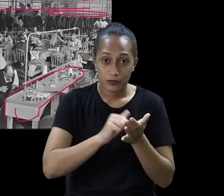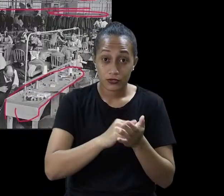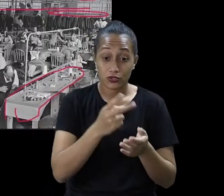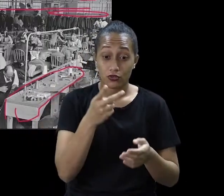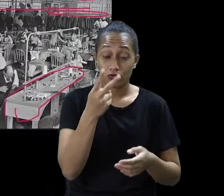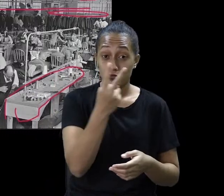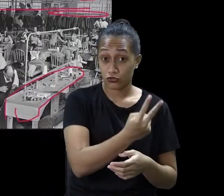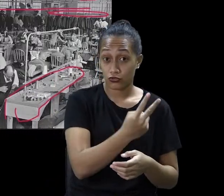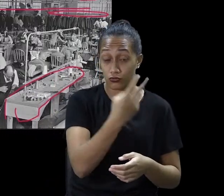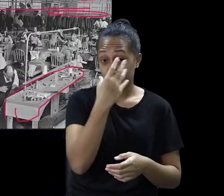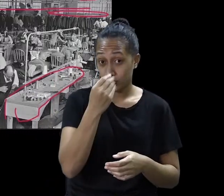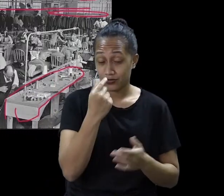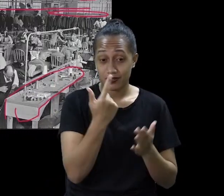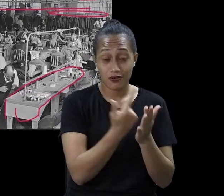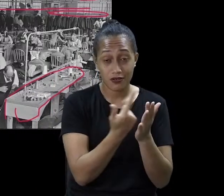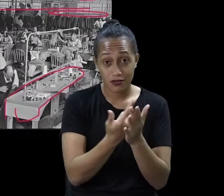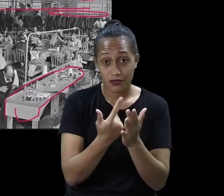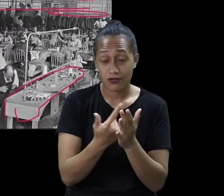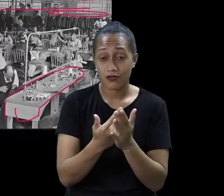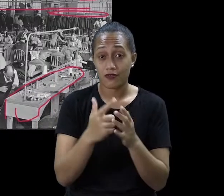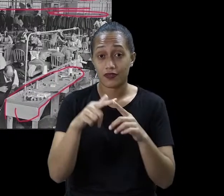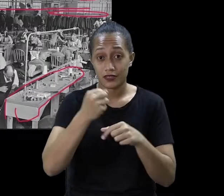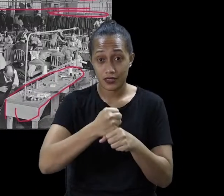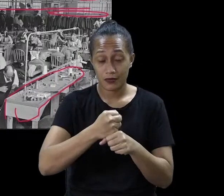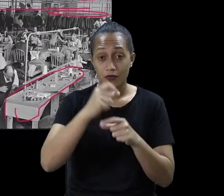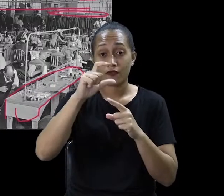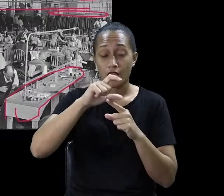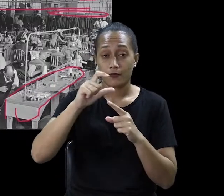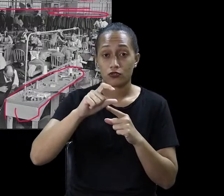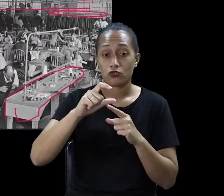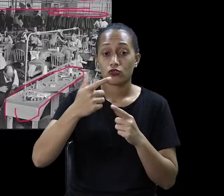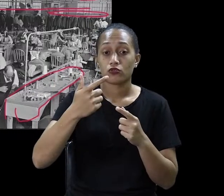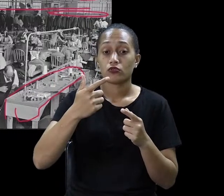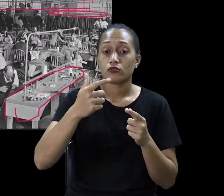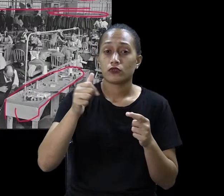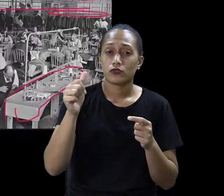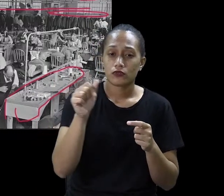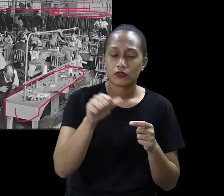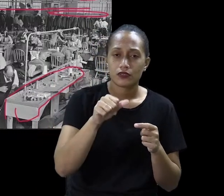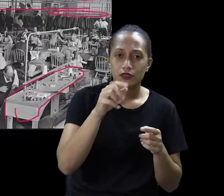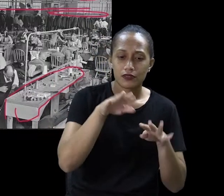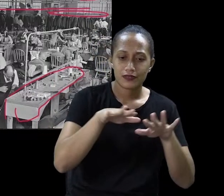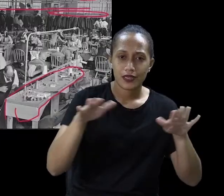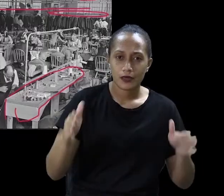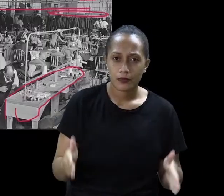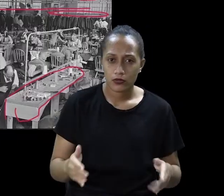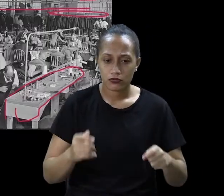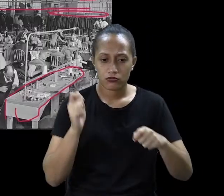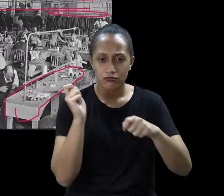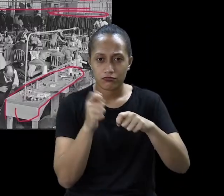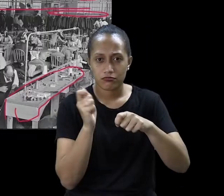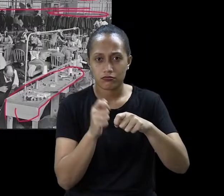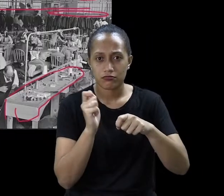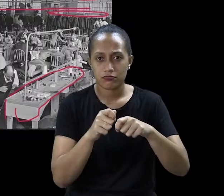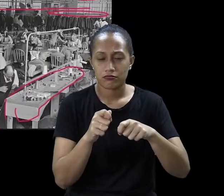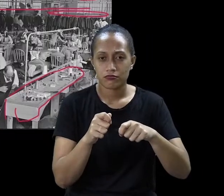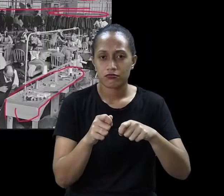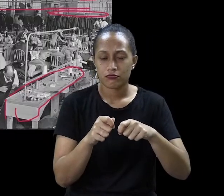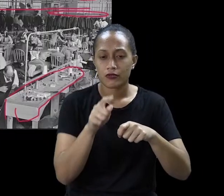that were produced in order to produce other things. The fourth factor of production is